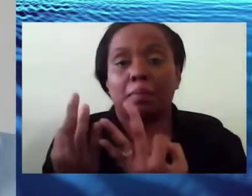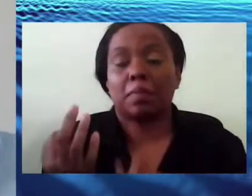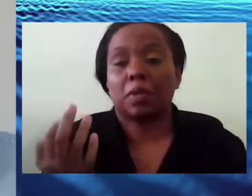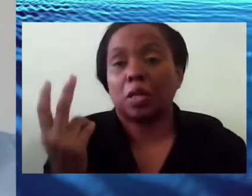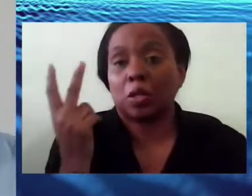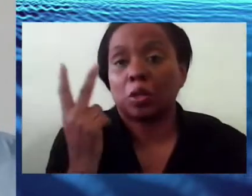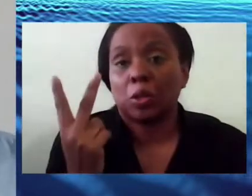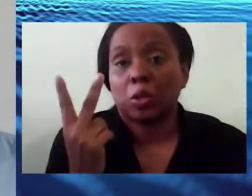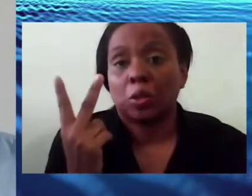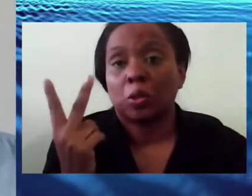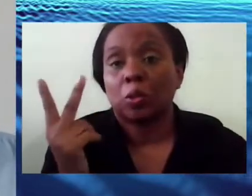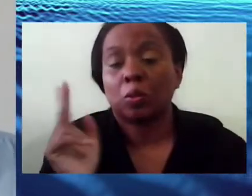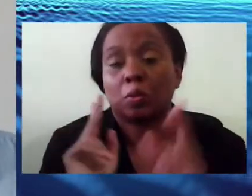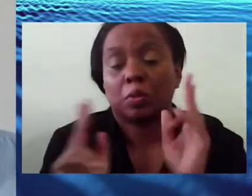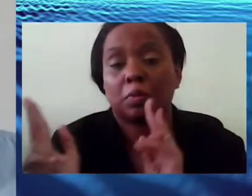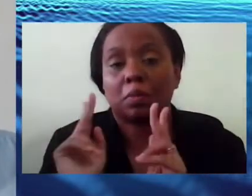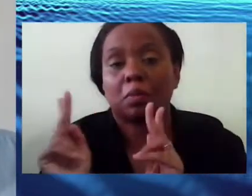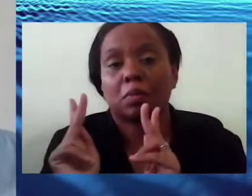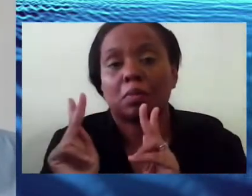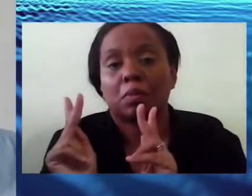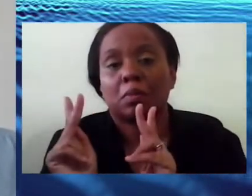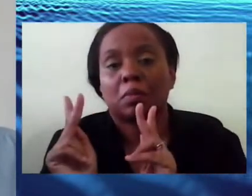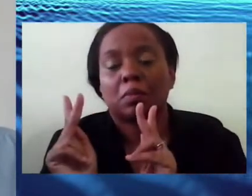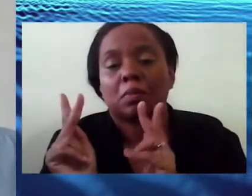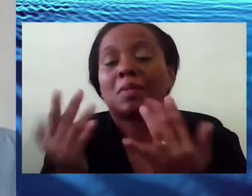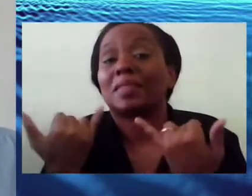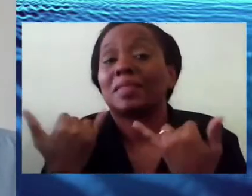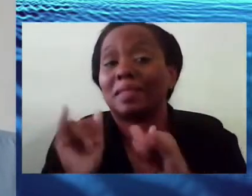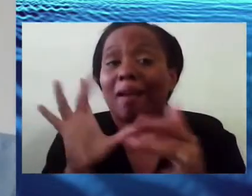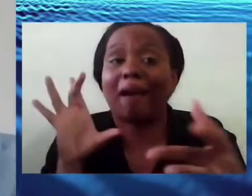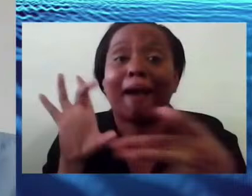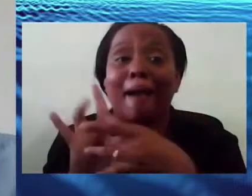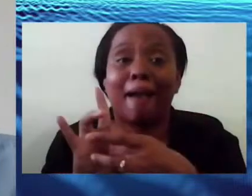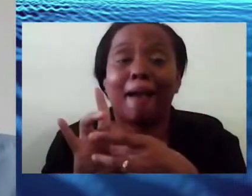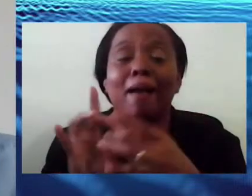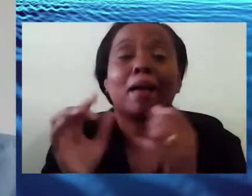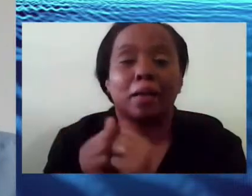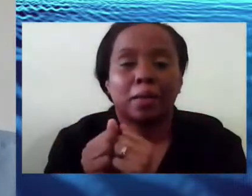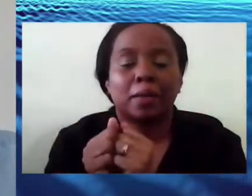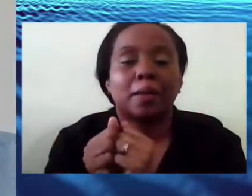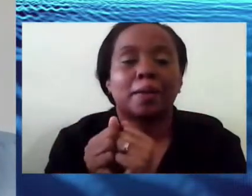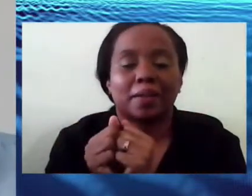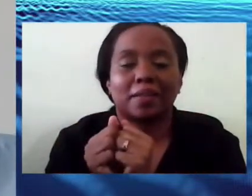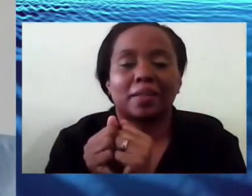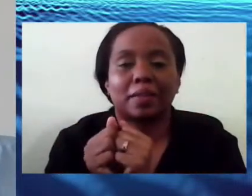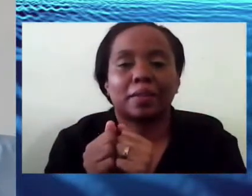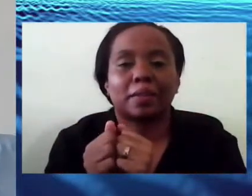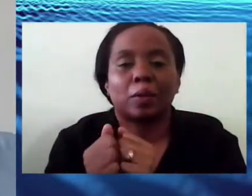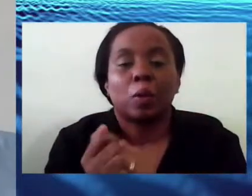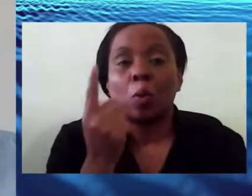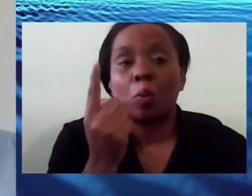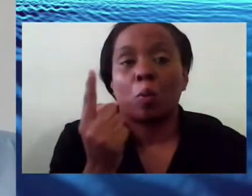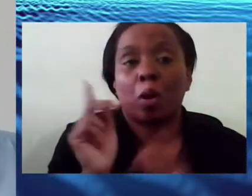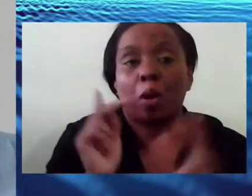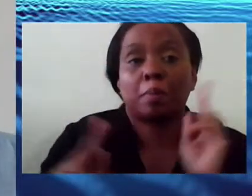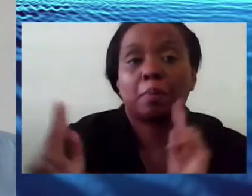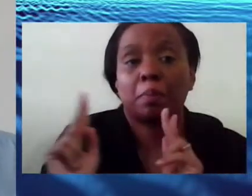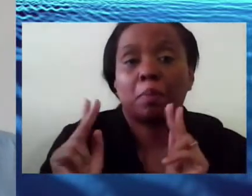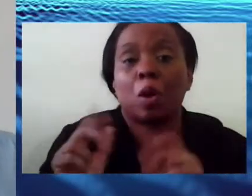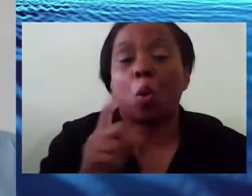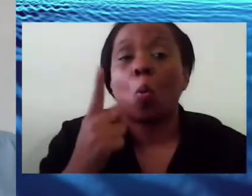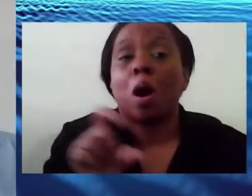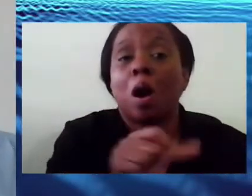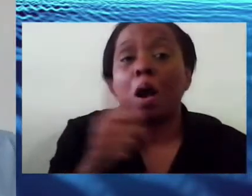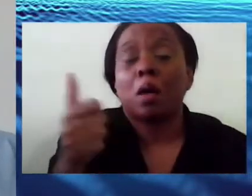indirectly connected because they were connected directly to one of the other institutions that have